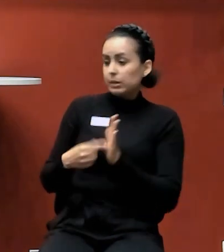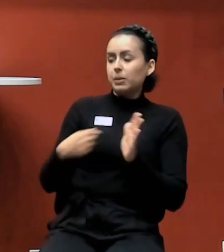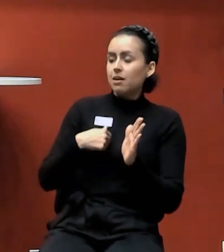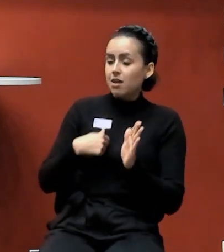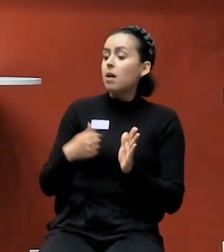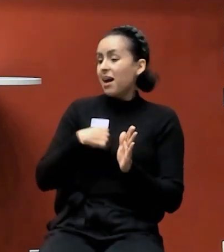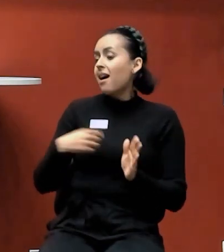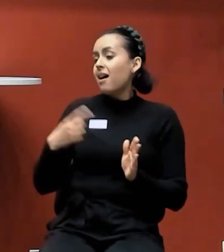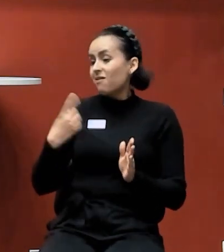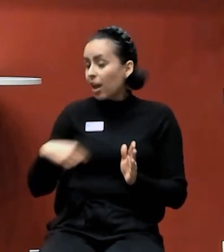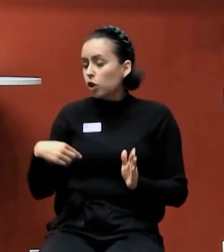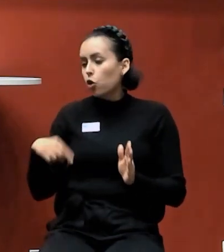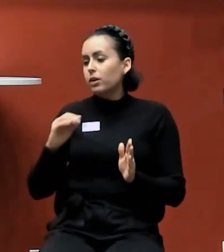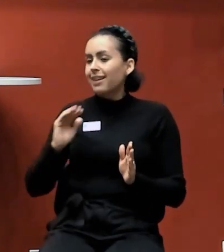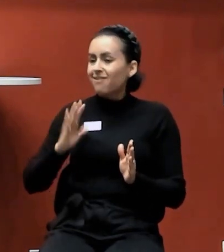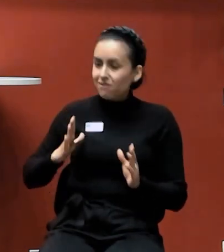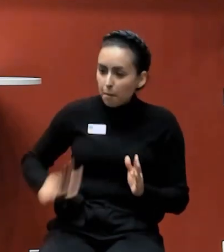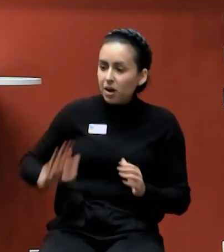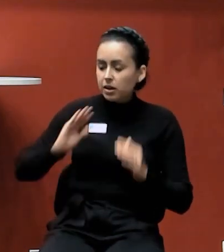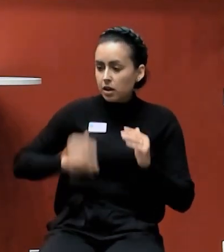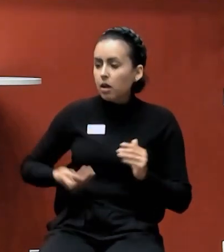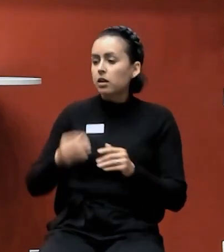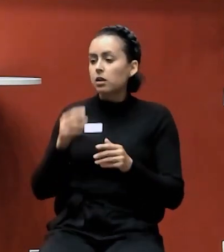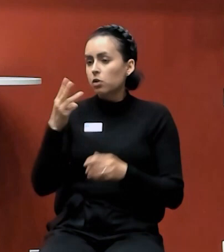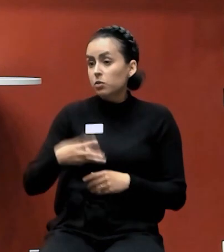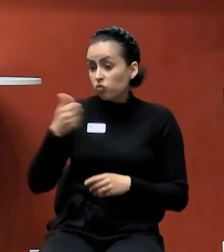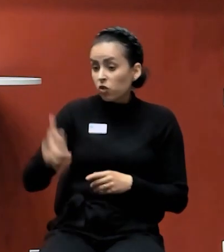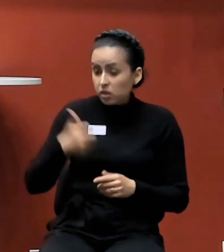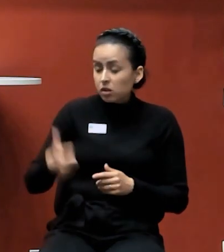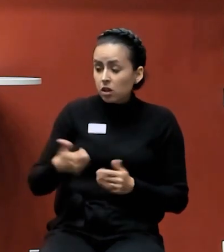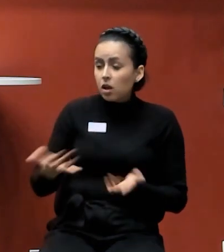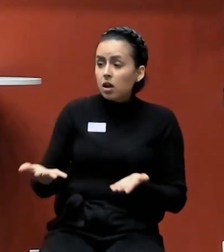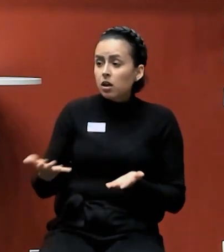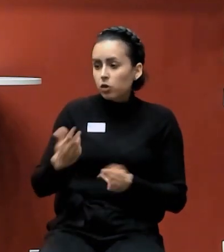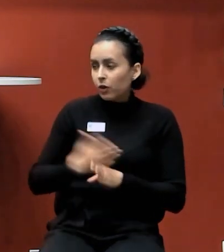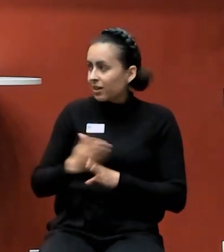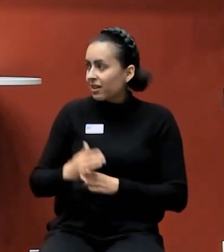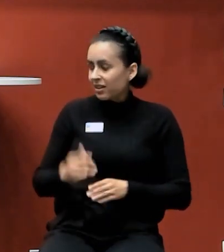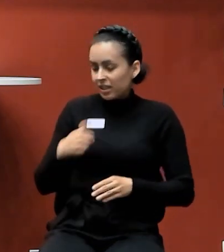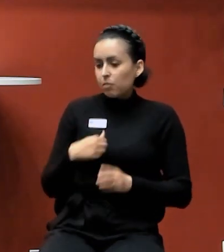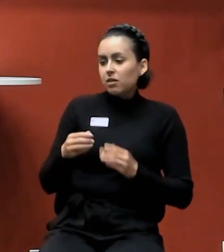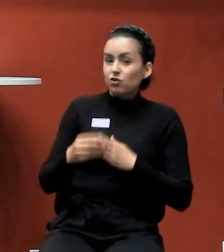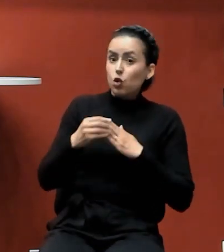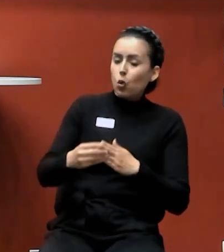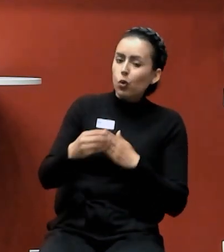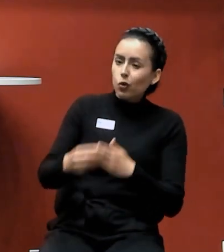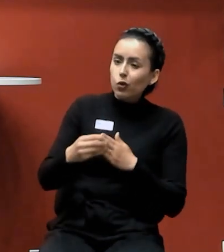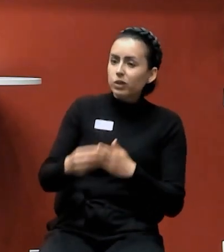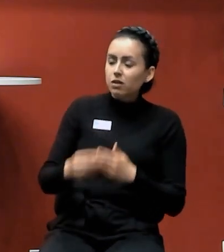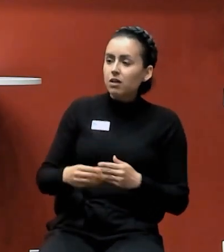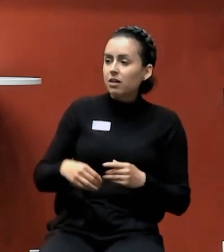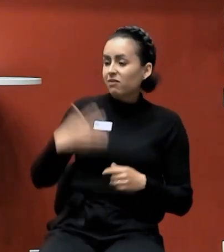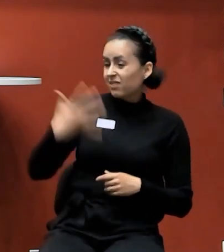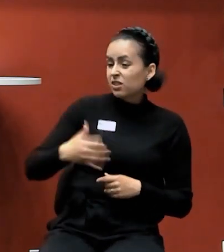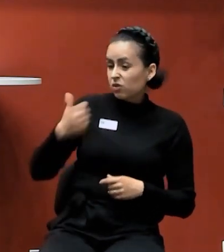white disabled woman in her 30s, leading a duet that is for two men in their